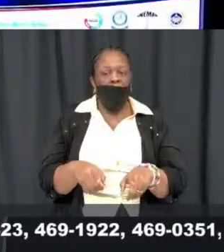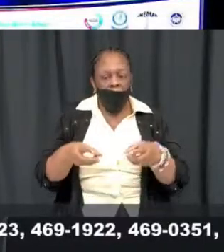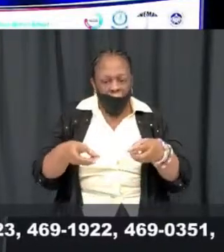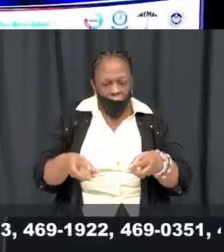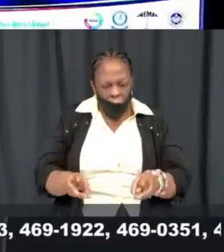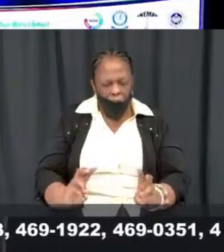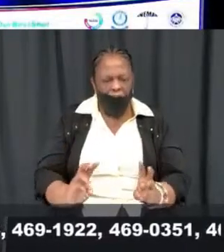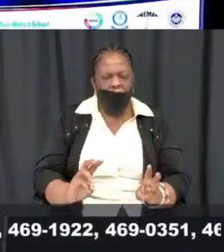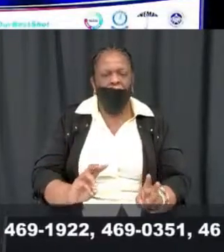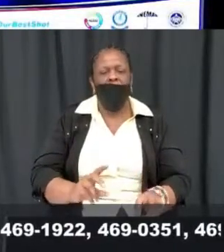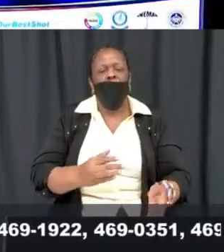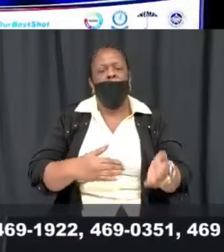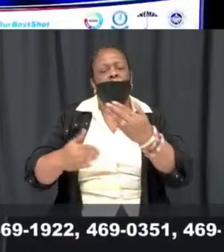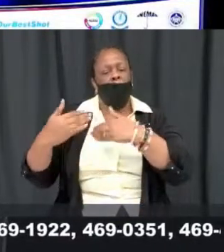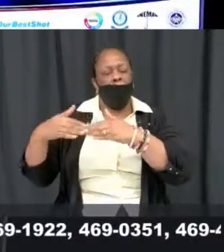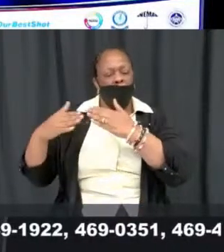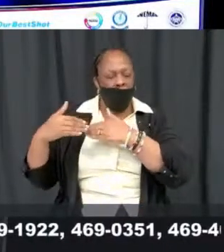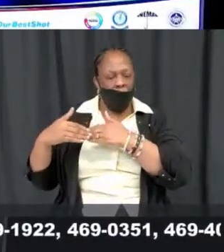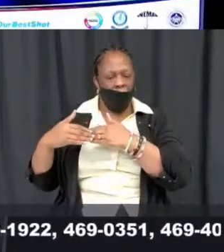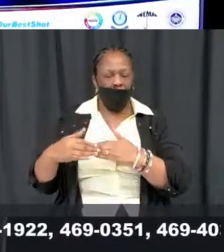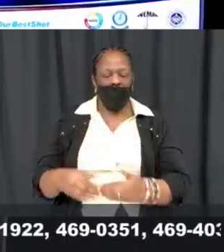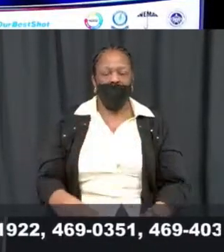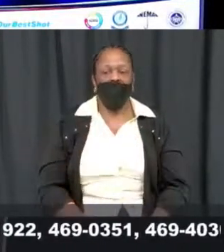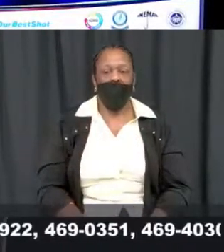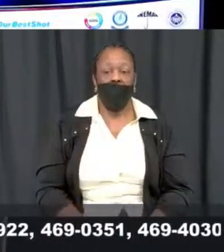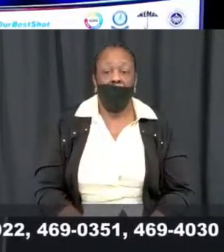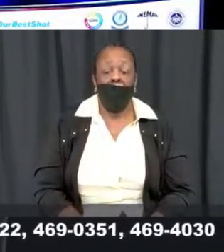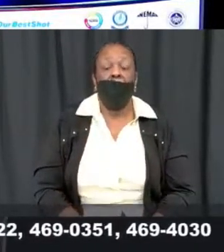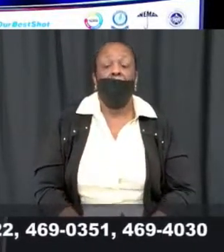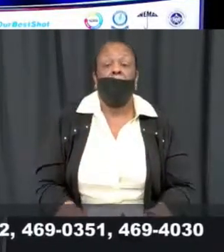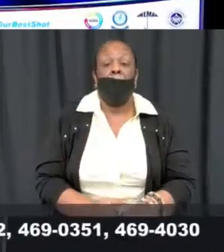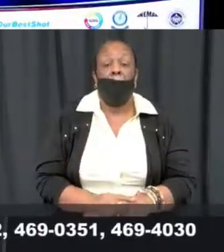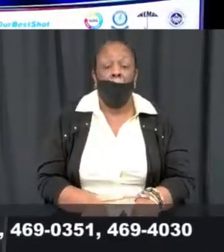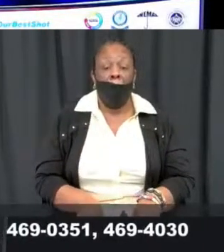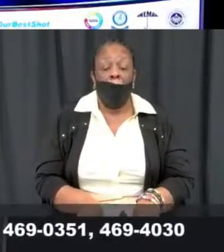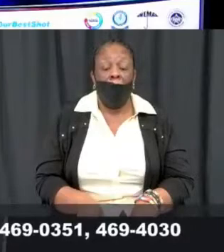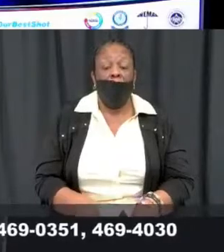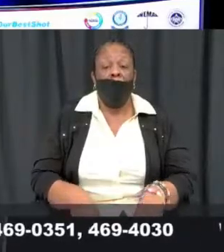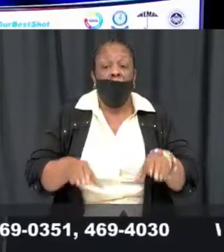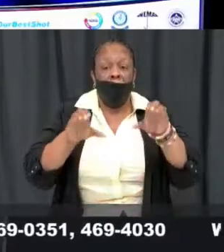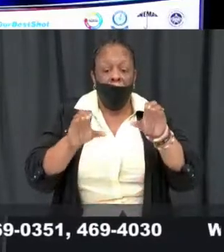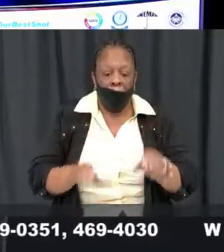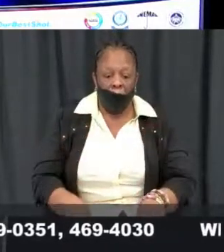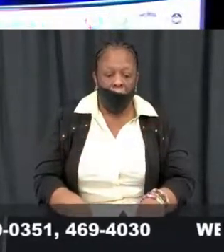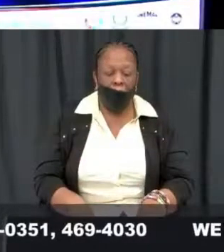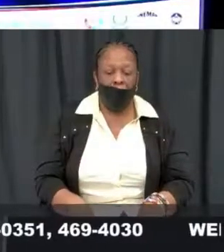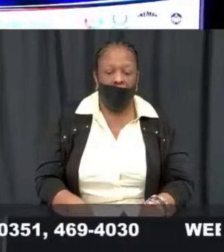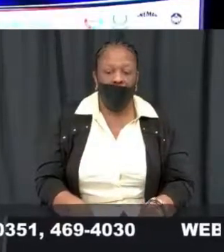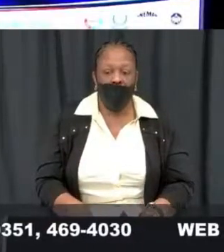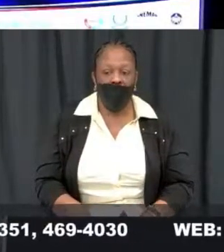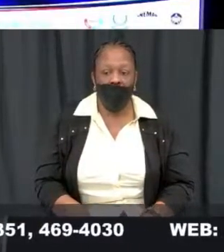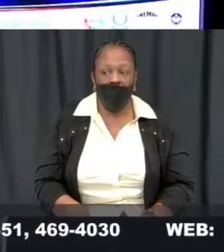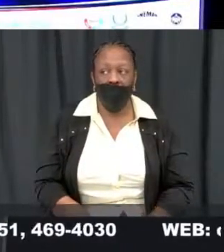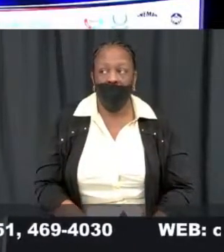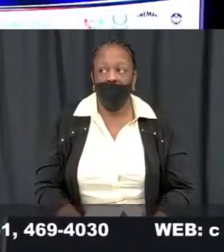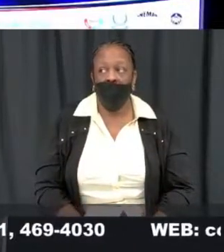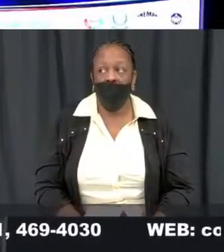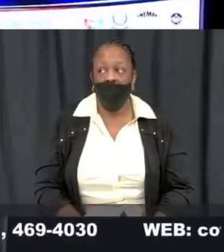us, even if we have another outbreak, to remain as normal as we possibly can. And that is through